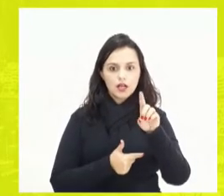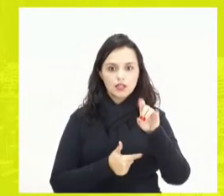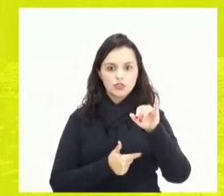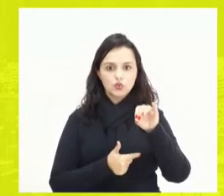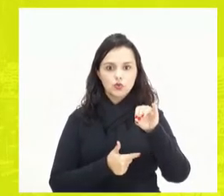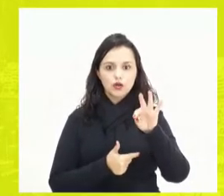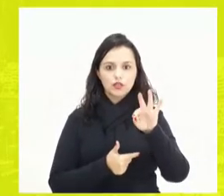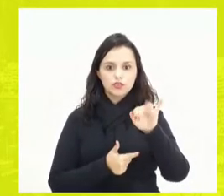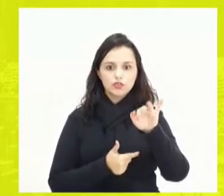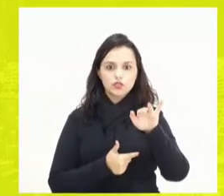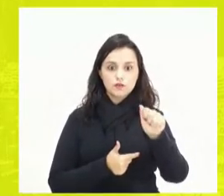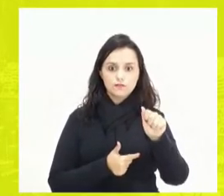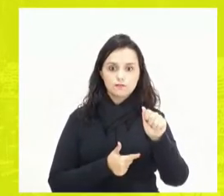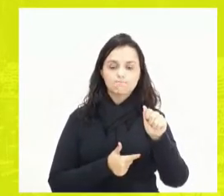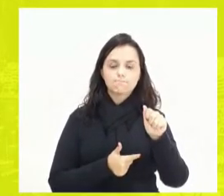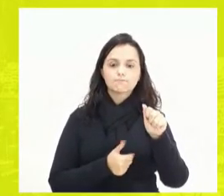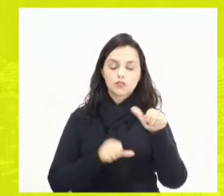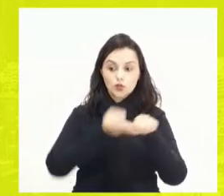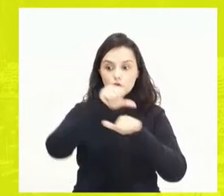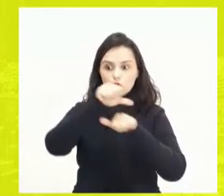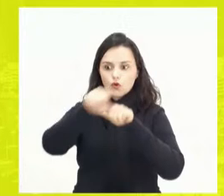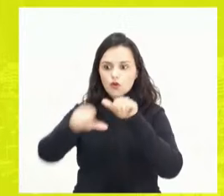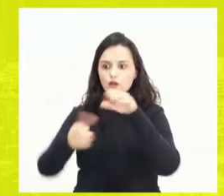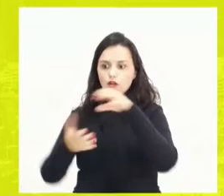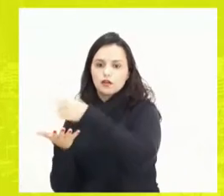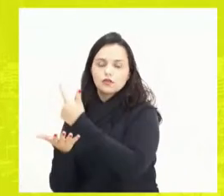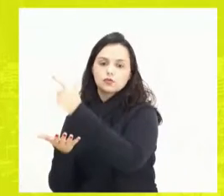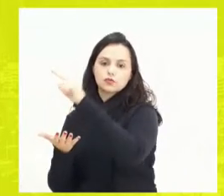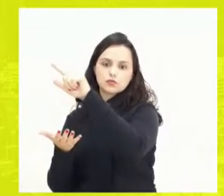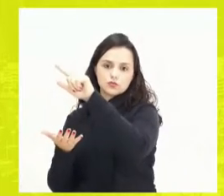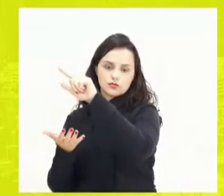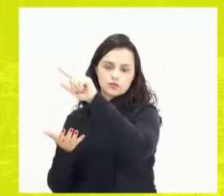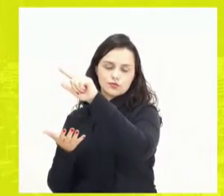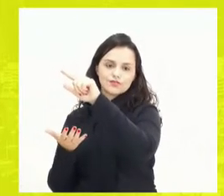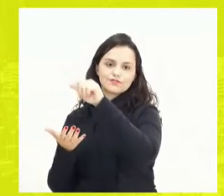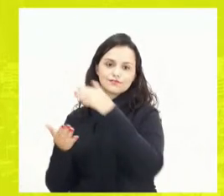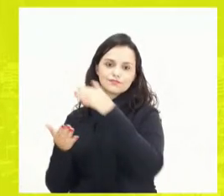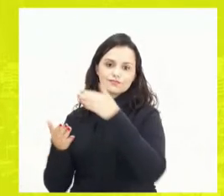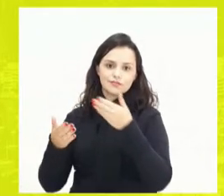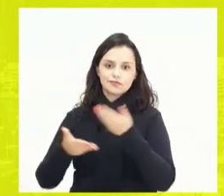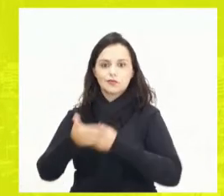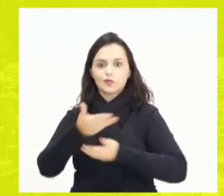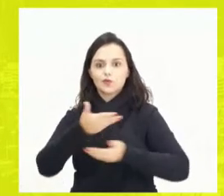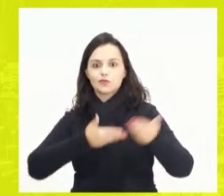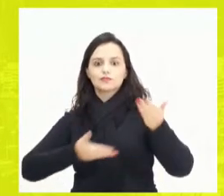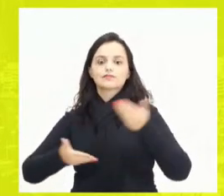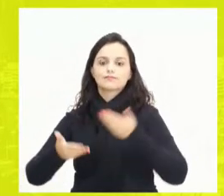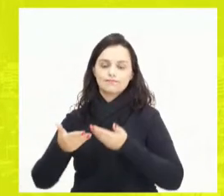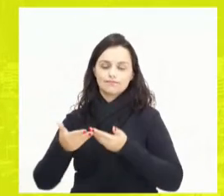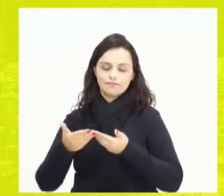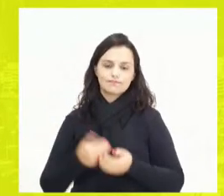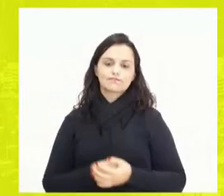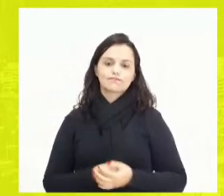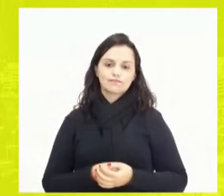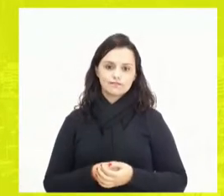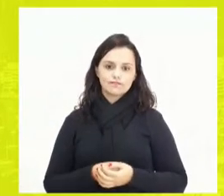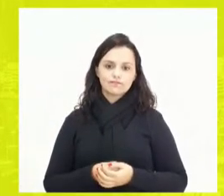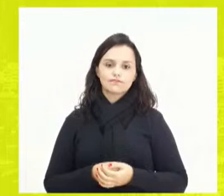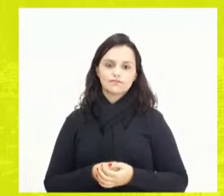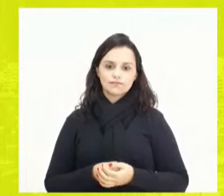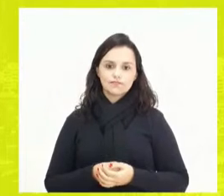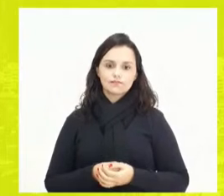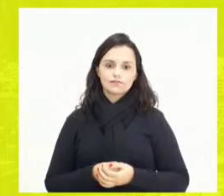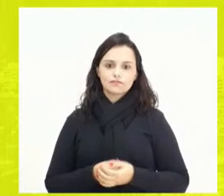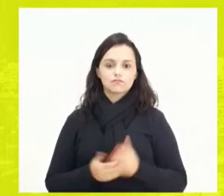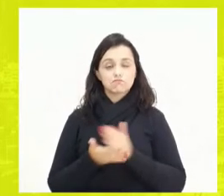but then you're going to leave there and go into something else and i will do this kind of coverage maybe